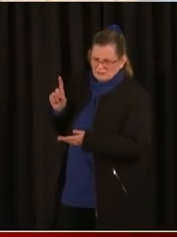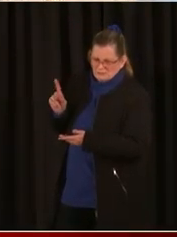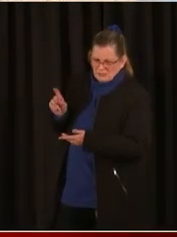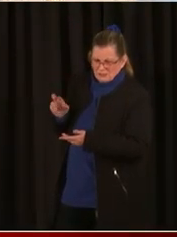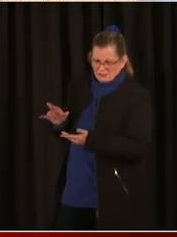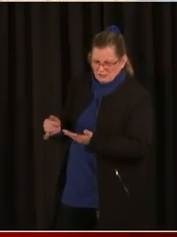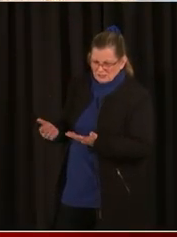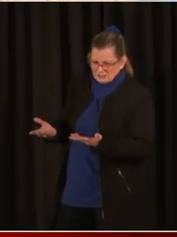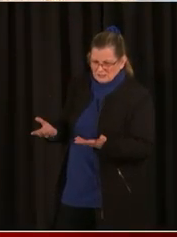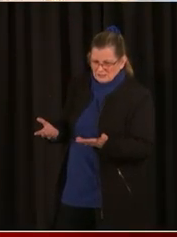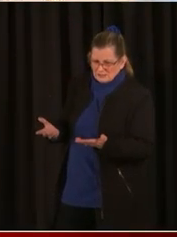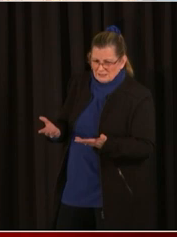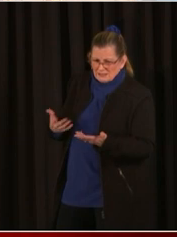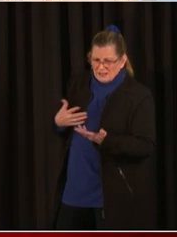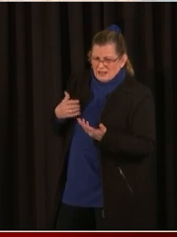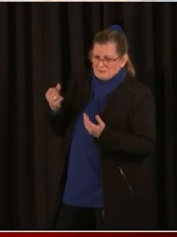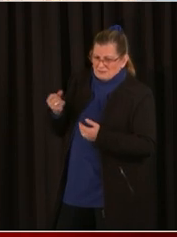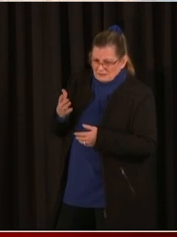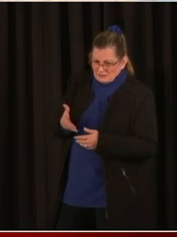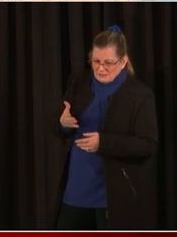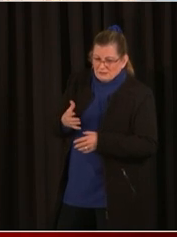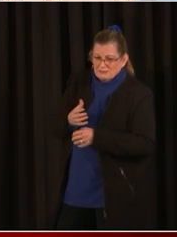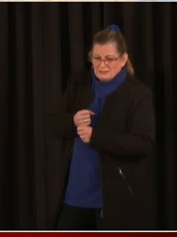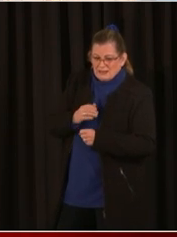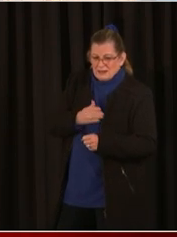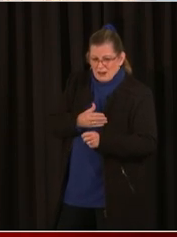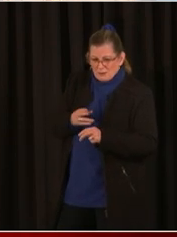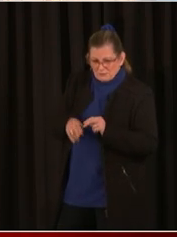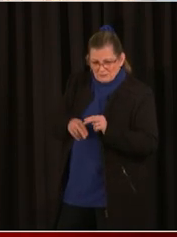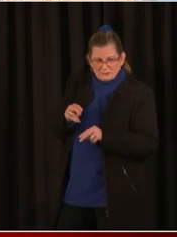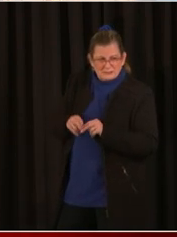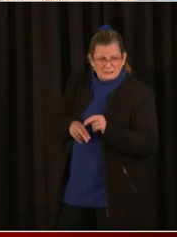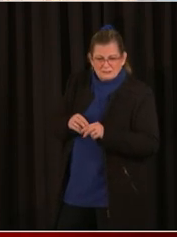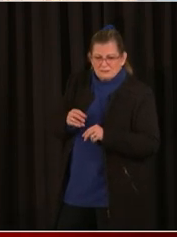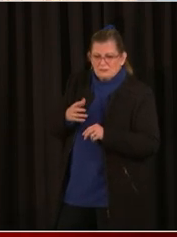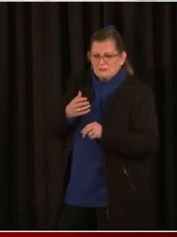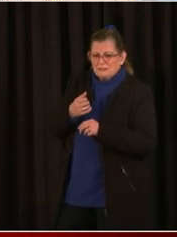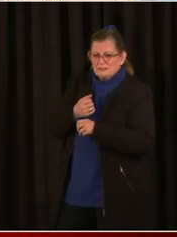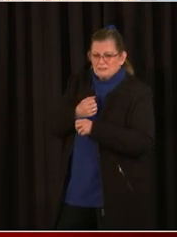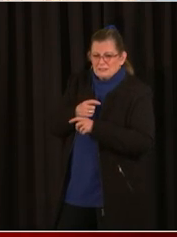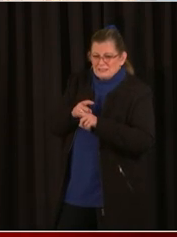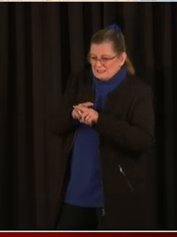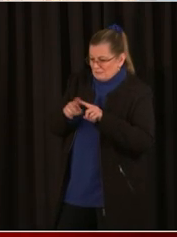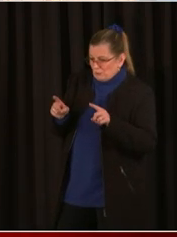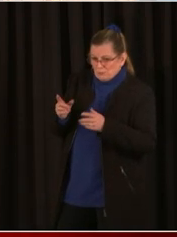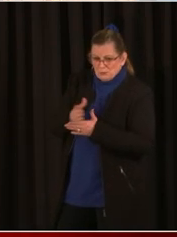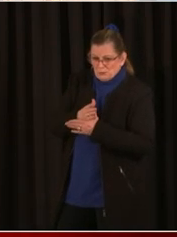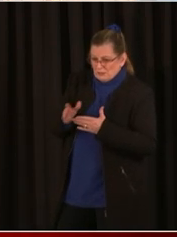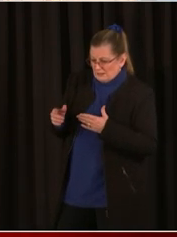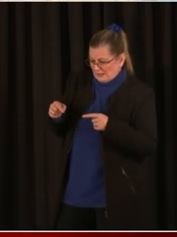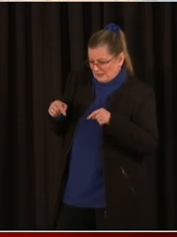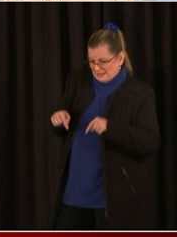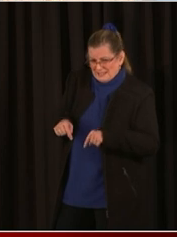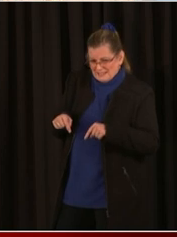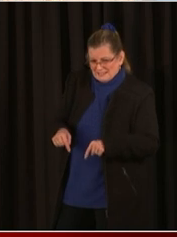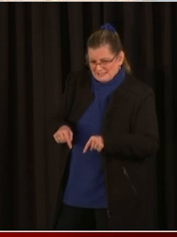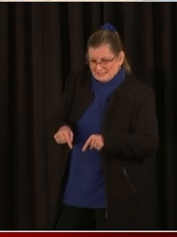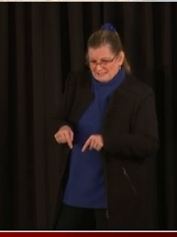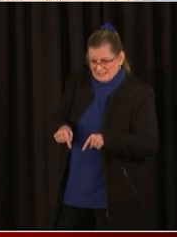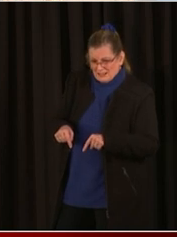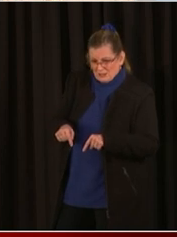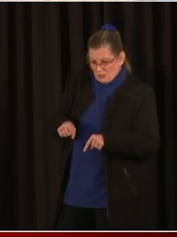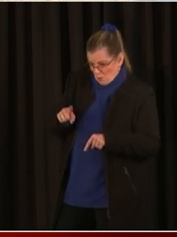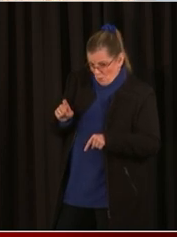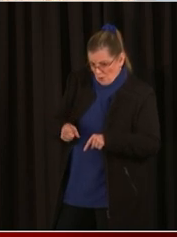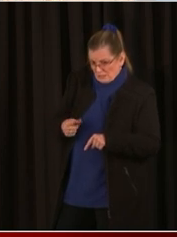we've done everything to make our buildings safe. The difference between your